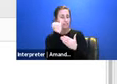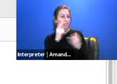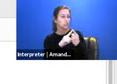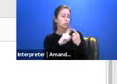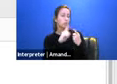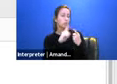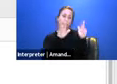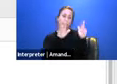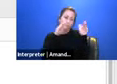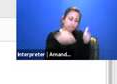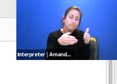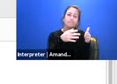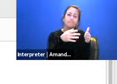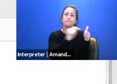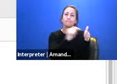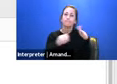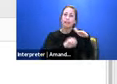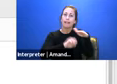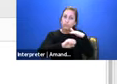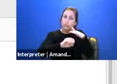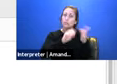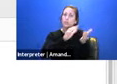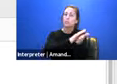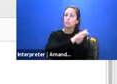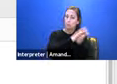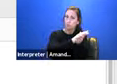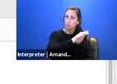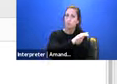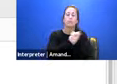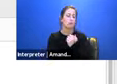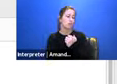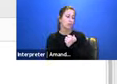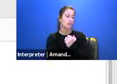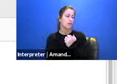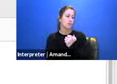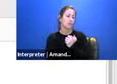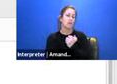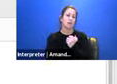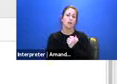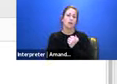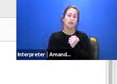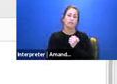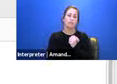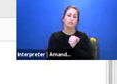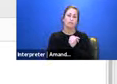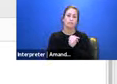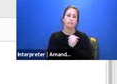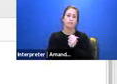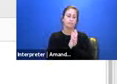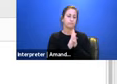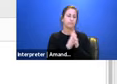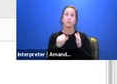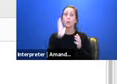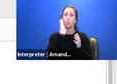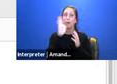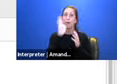the schools. In other words, we will be presenting to against certain parts of schools, and the elementary schools that will be notified and parents